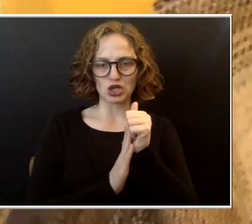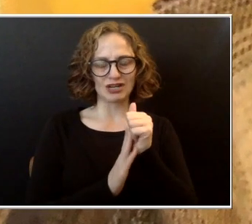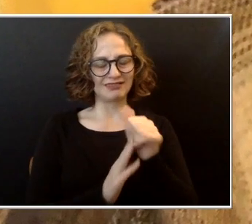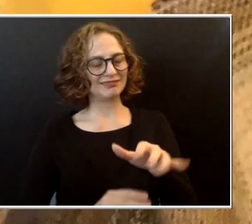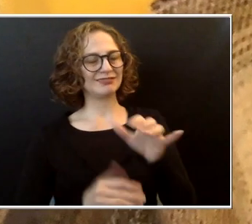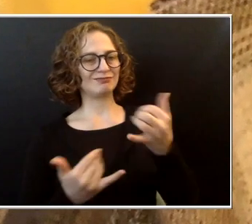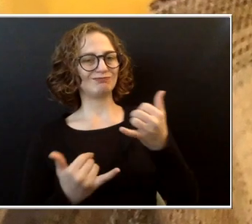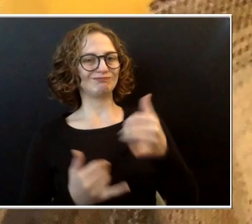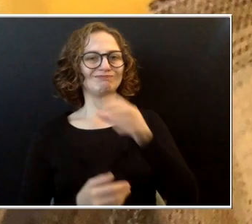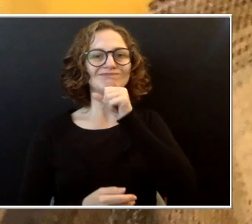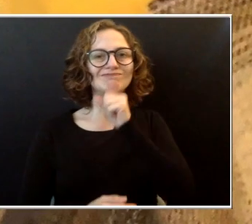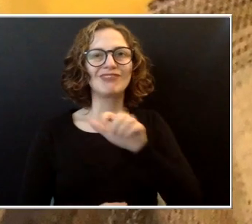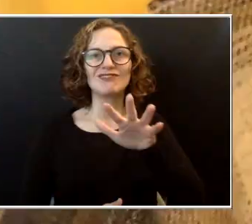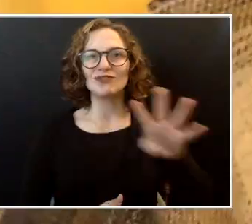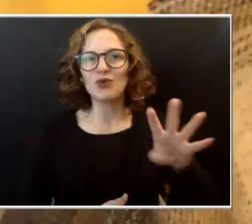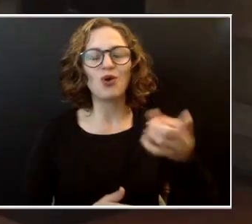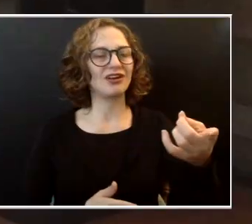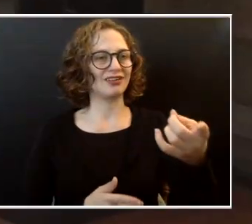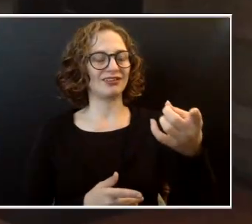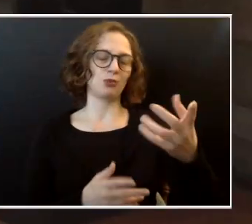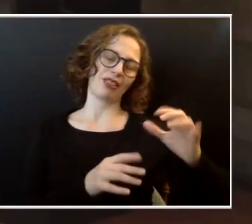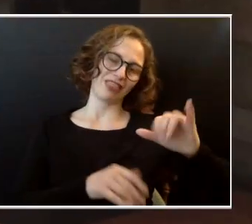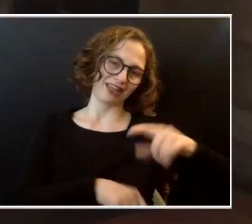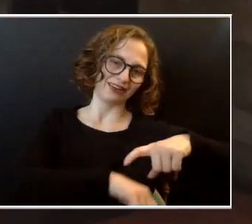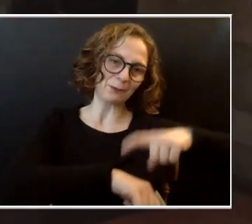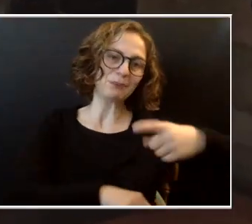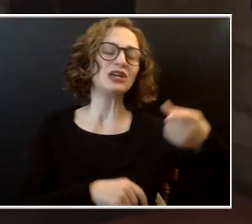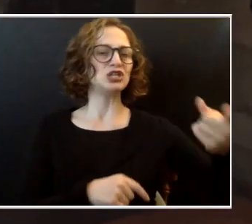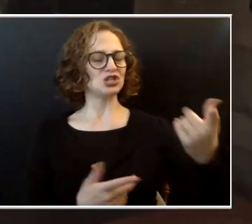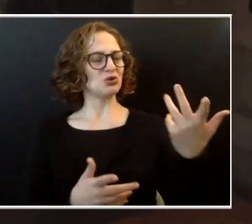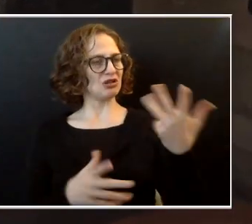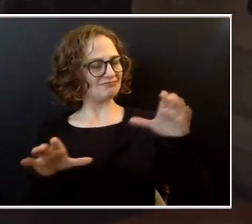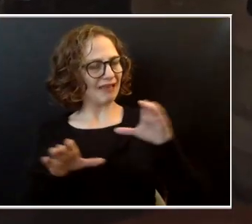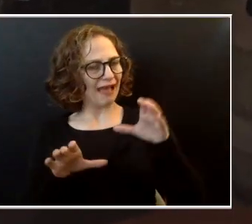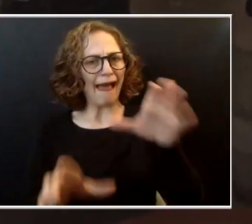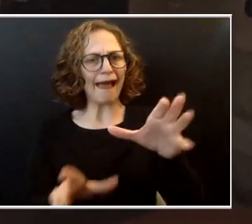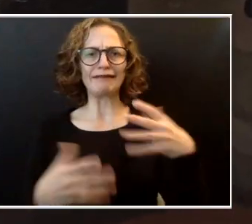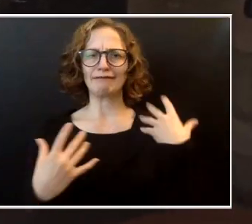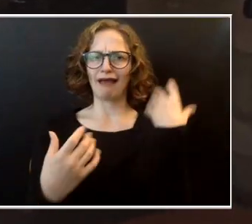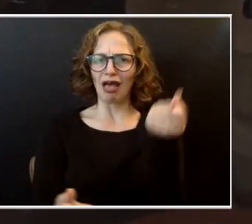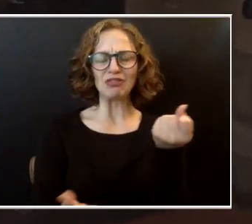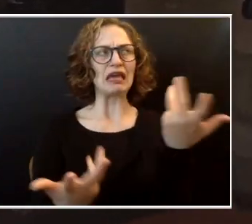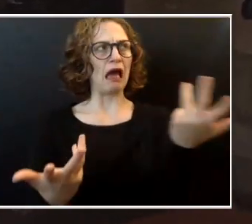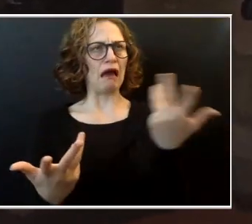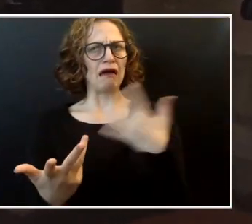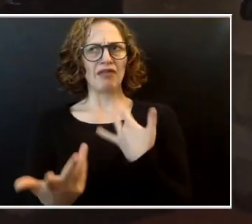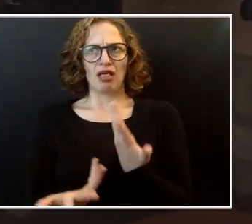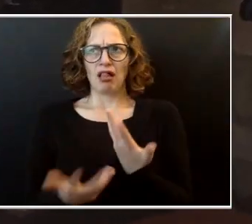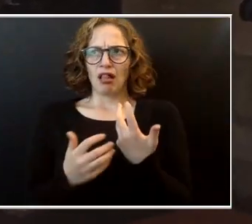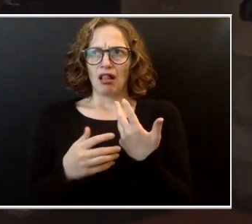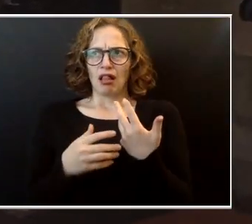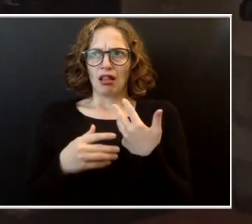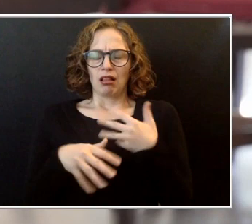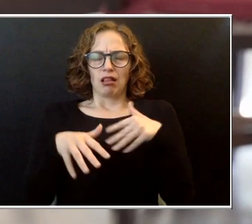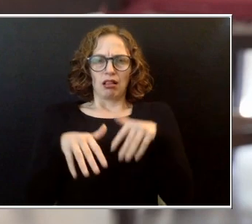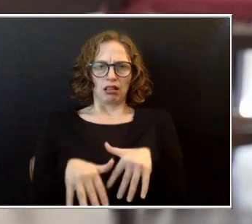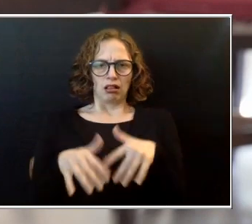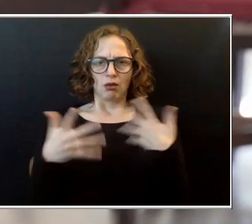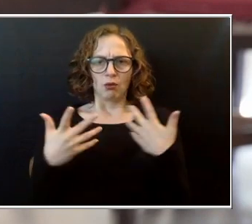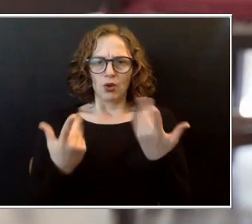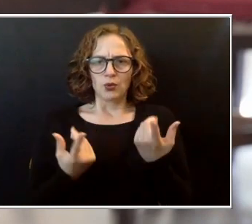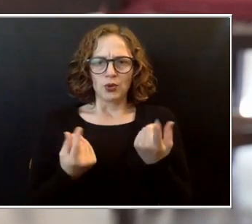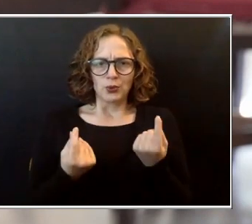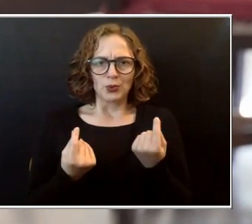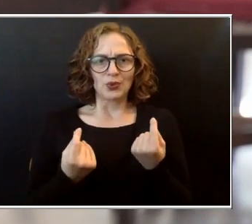and had no idea what to do next. Fortunately, her Italian doctors knew just where to send her. I was